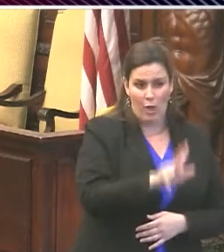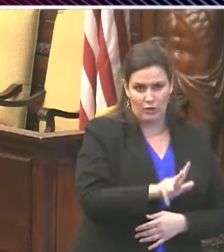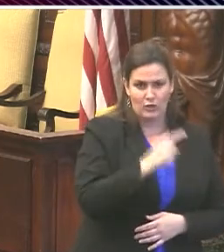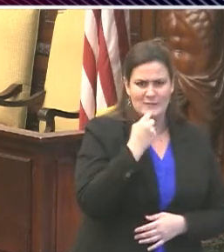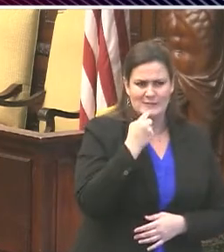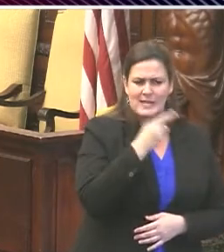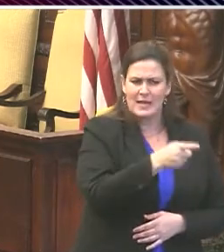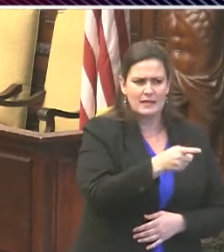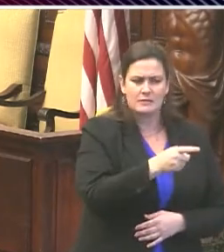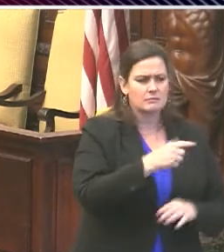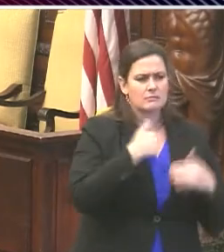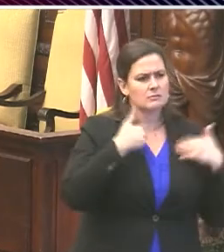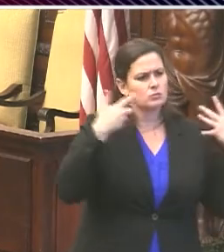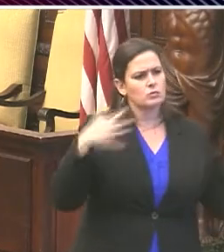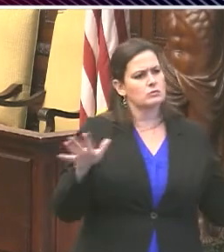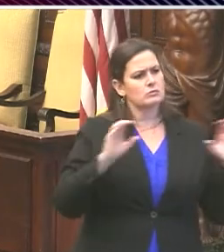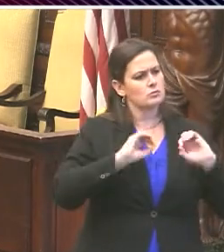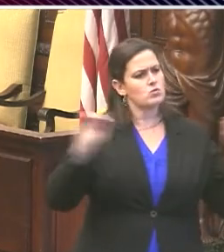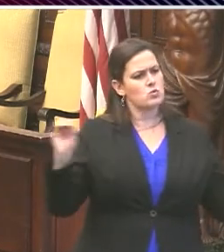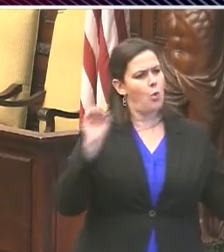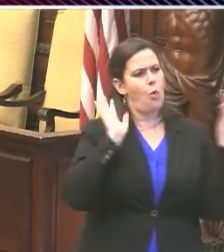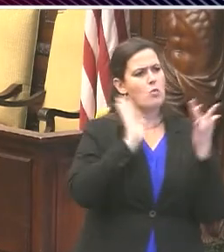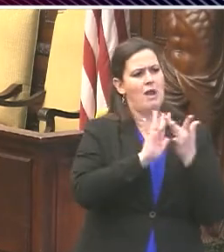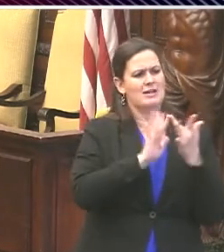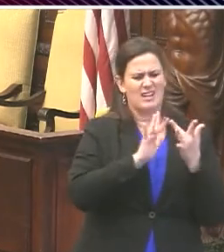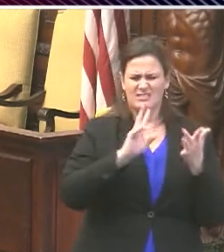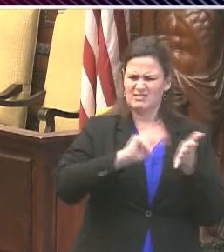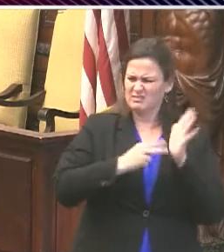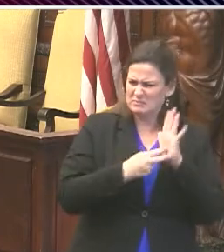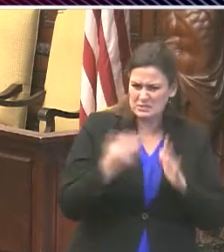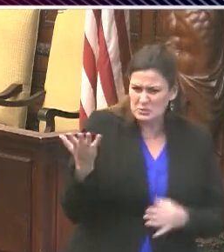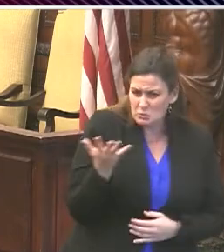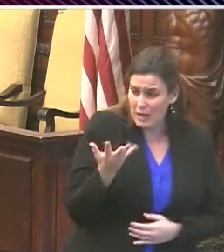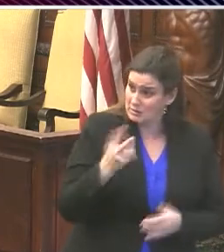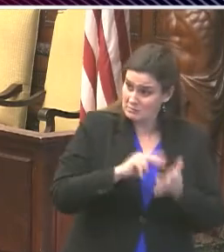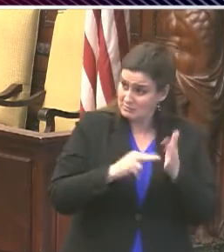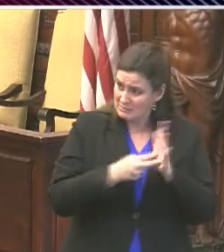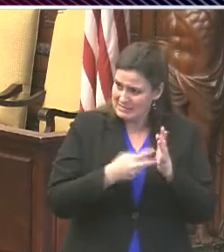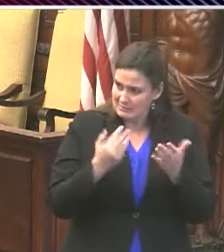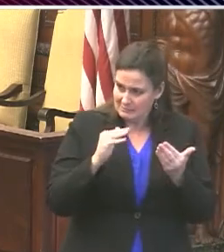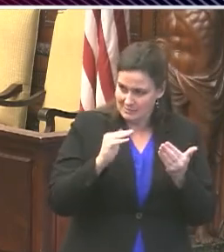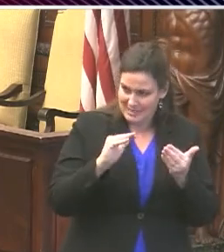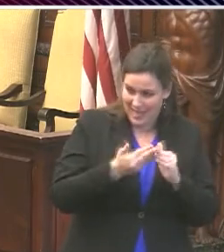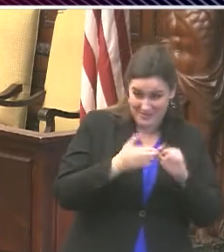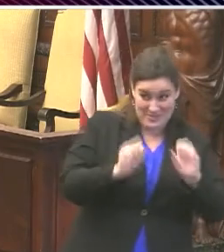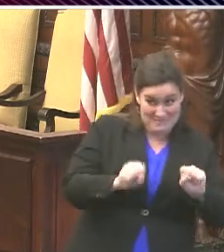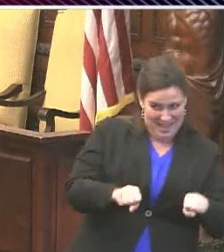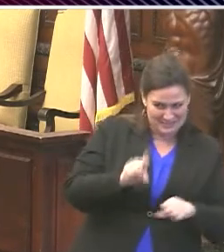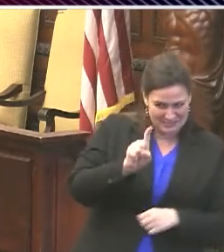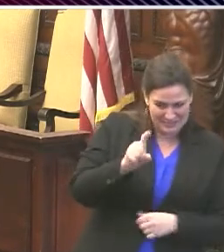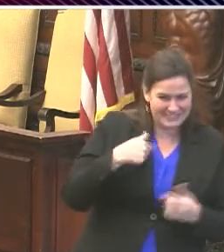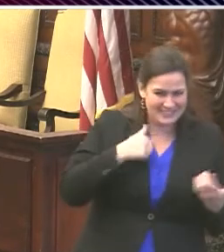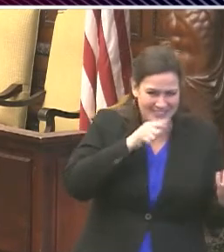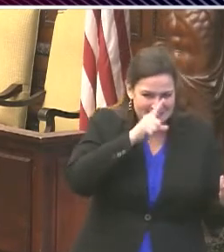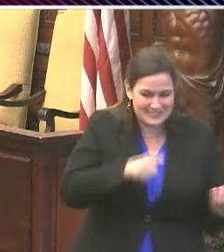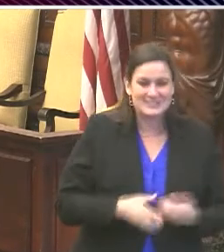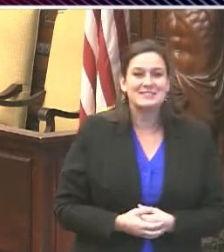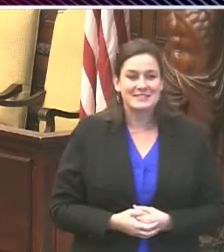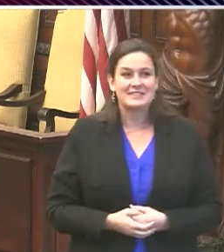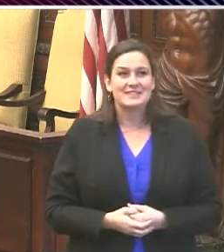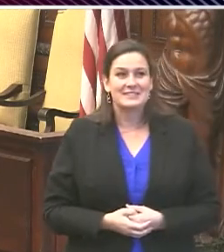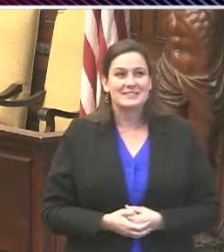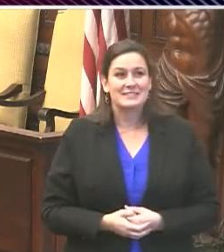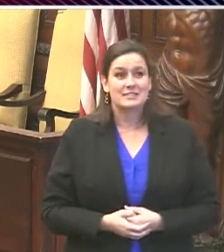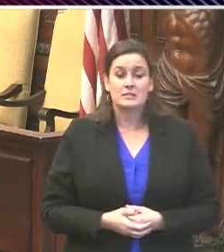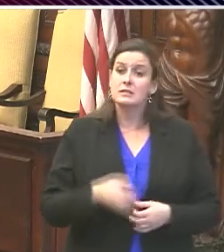didn't have any contact. What does that mean? I mean, how can that be? I guess is my, are they